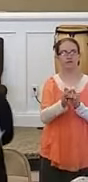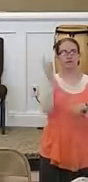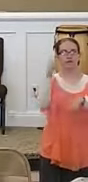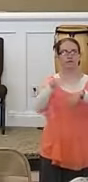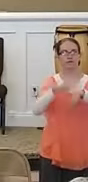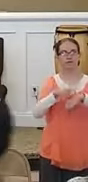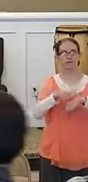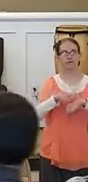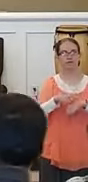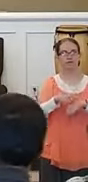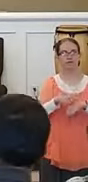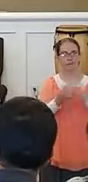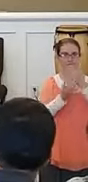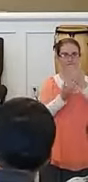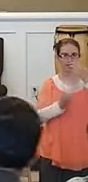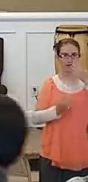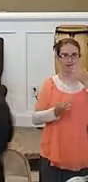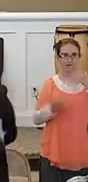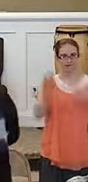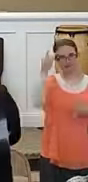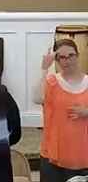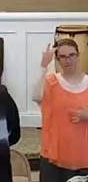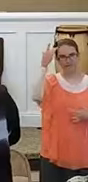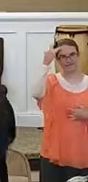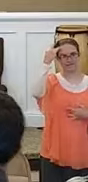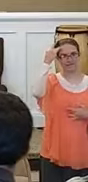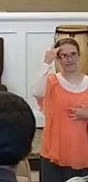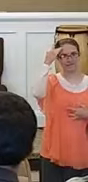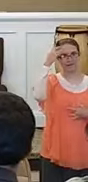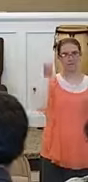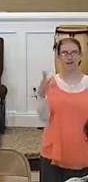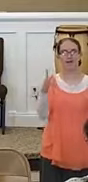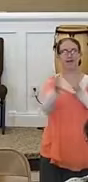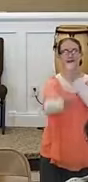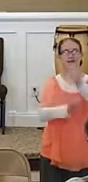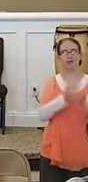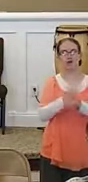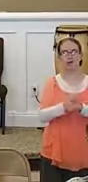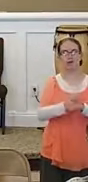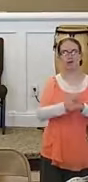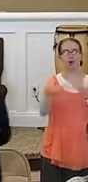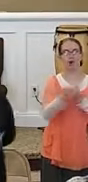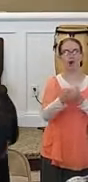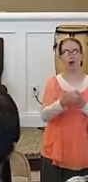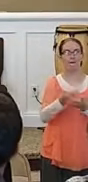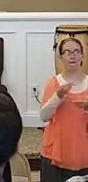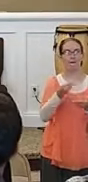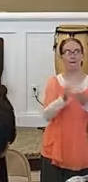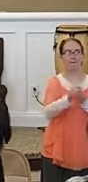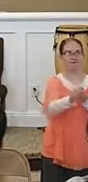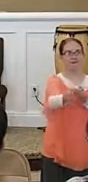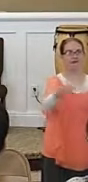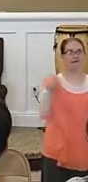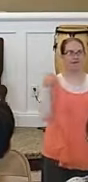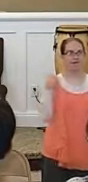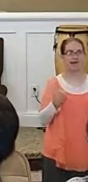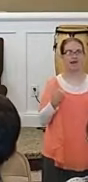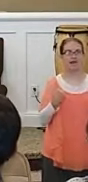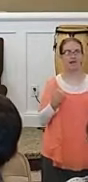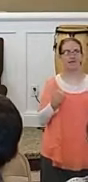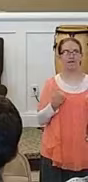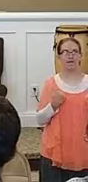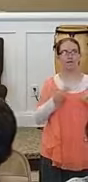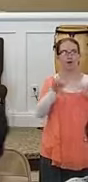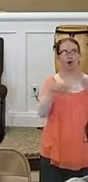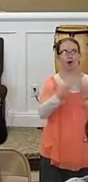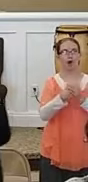with an issue of blood. She had been sick for many years and had spent all of her money that she had on all